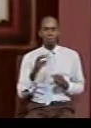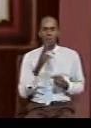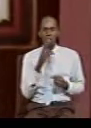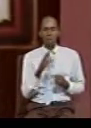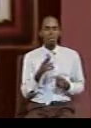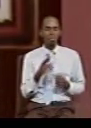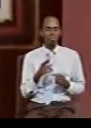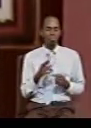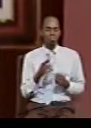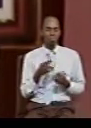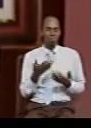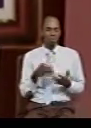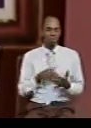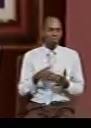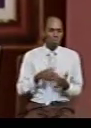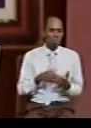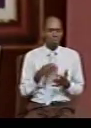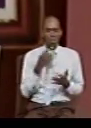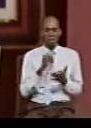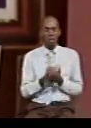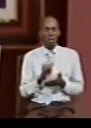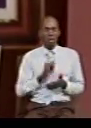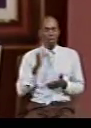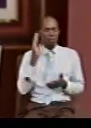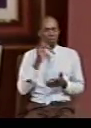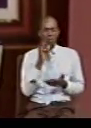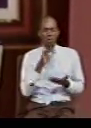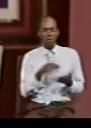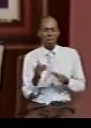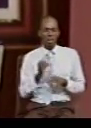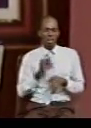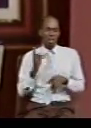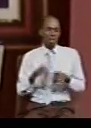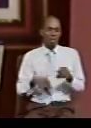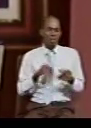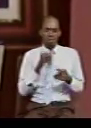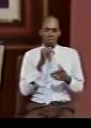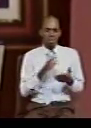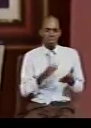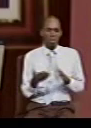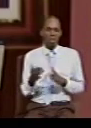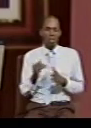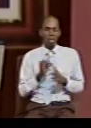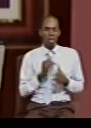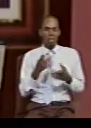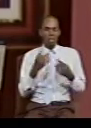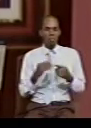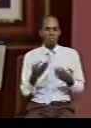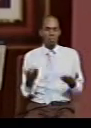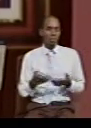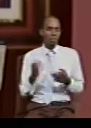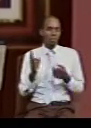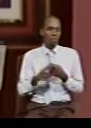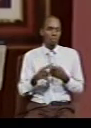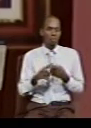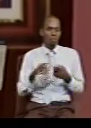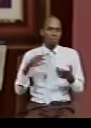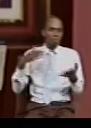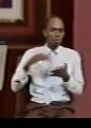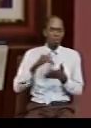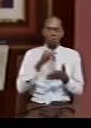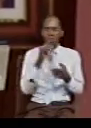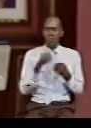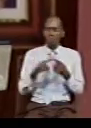you say, I will not die, I cannot die. I came here to study, I didn't come here to run. Let them